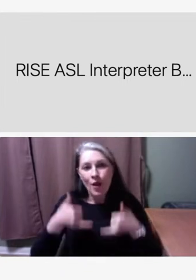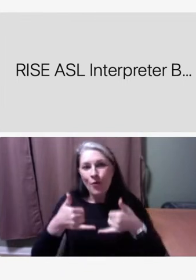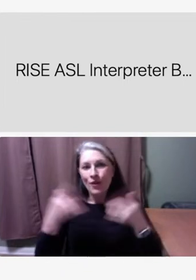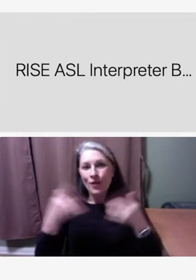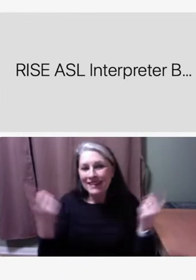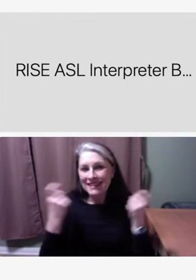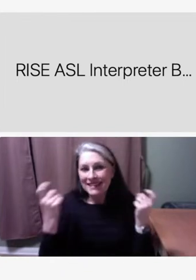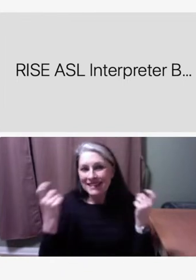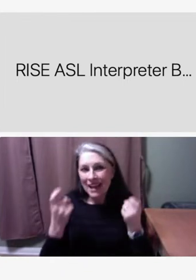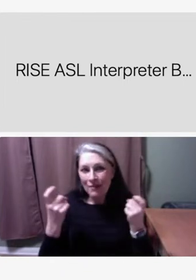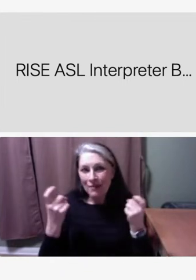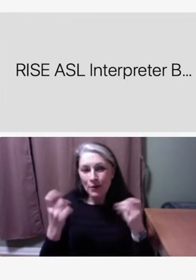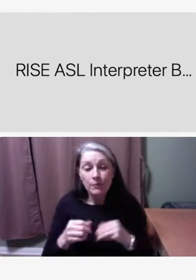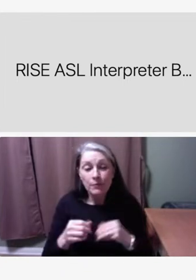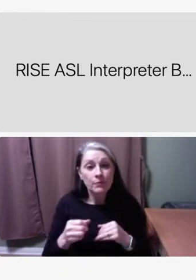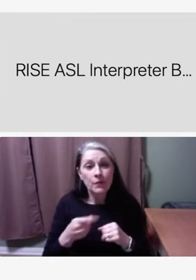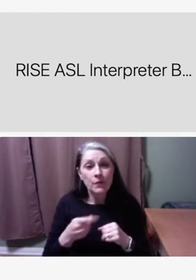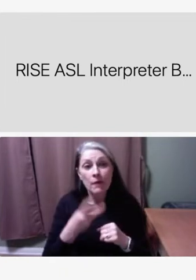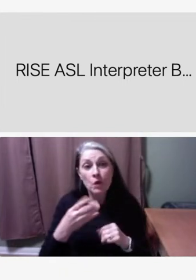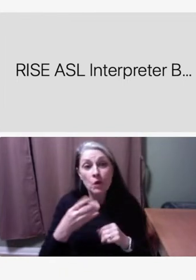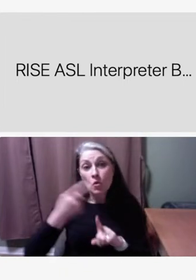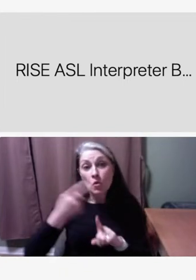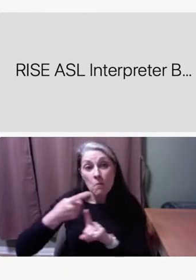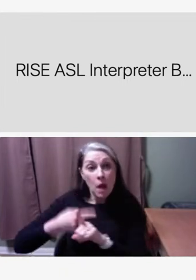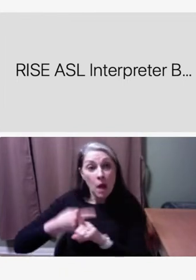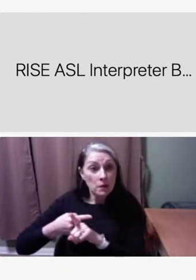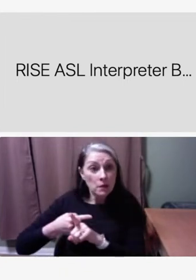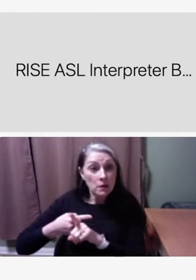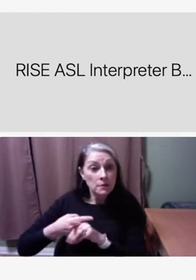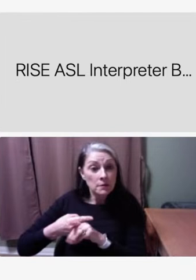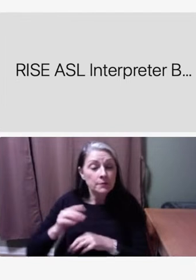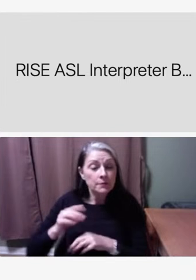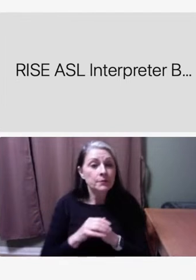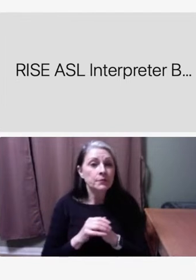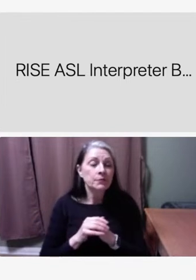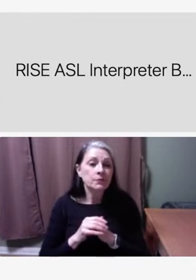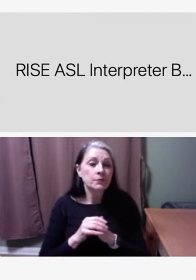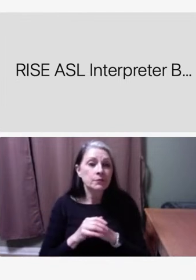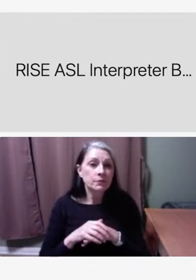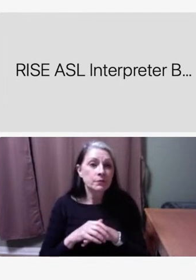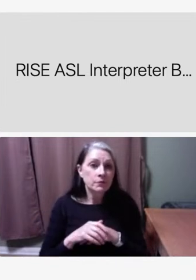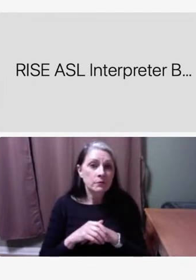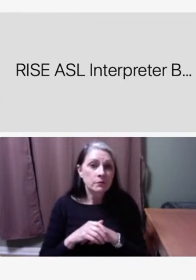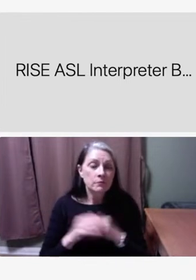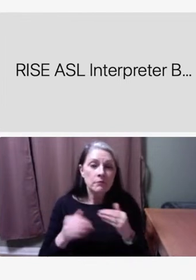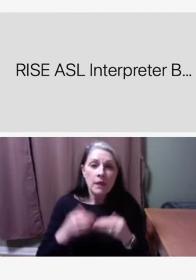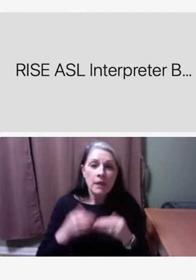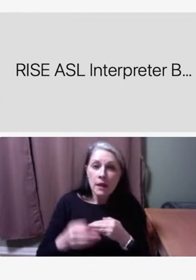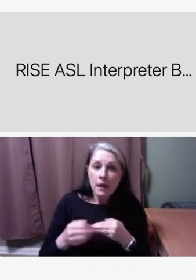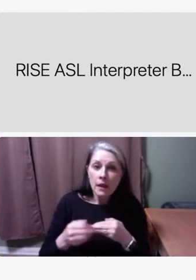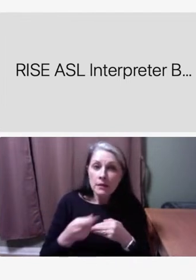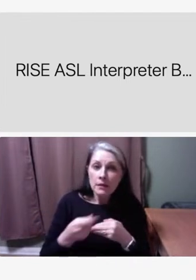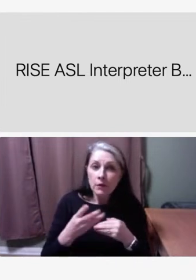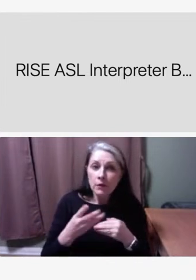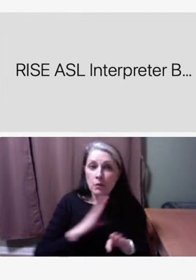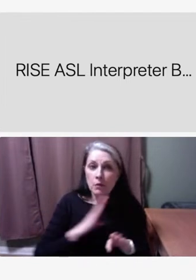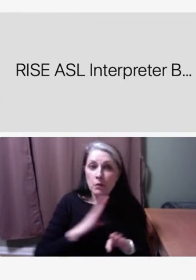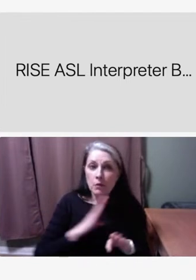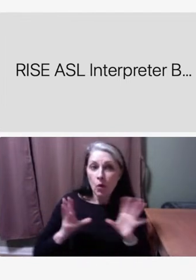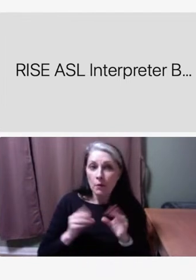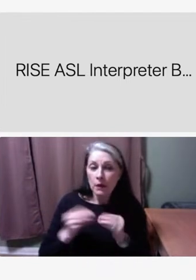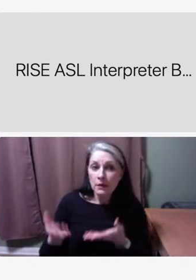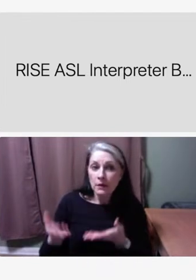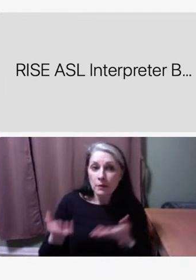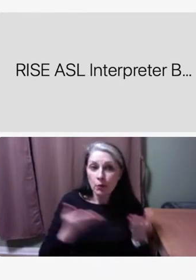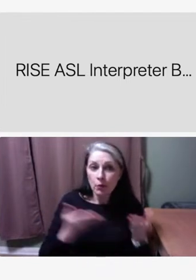months. And in the next couple board meetings, we'll be bringing invitations